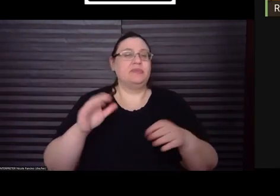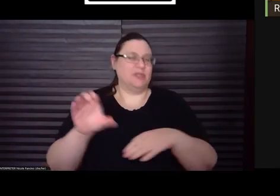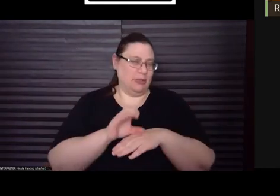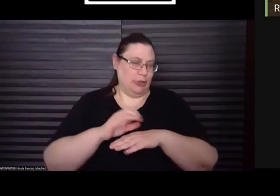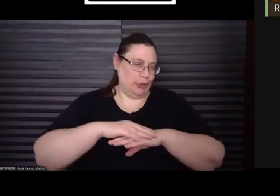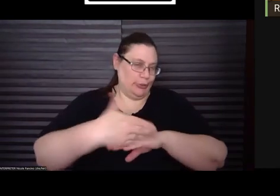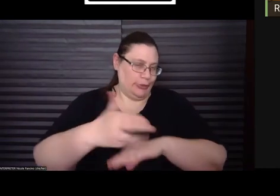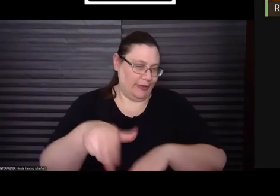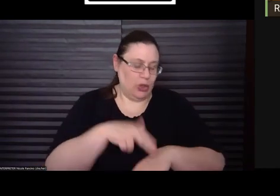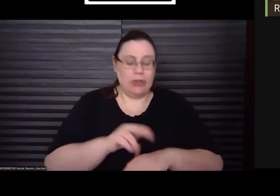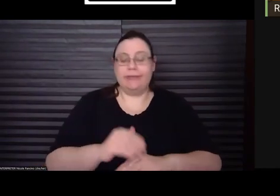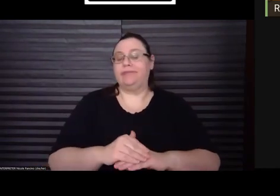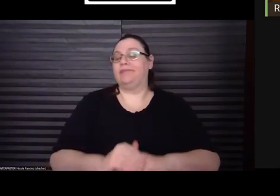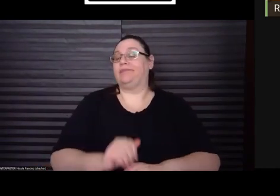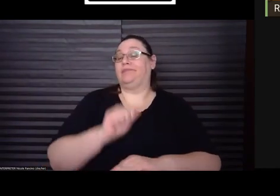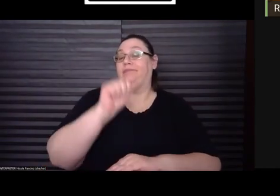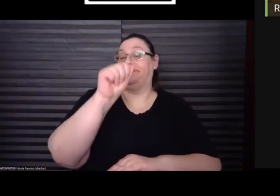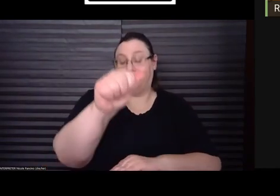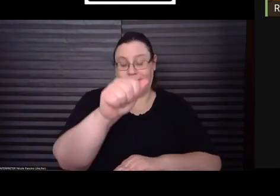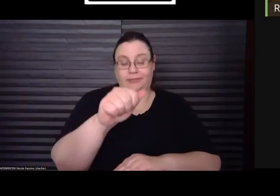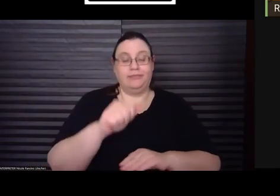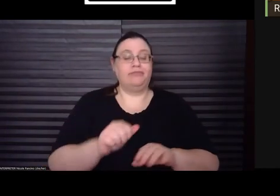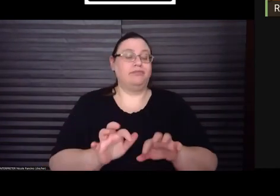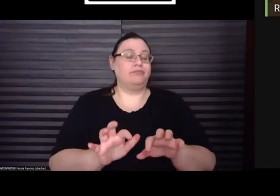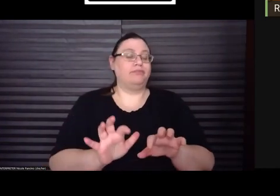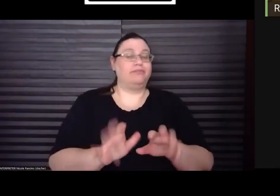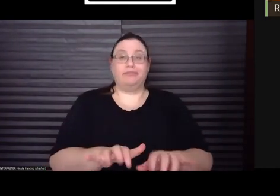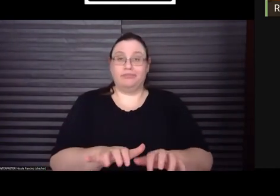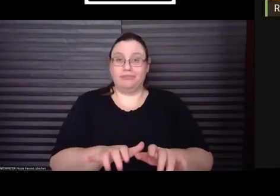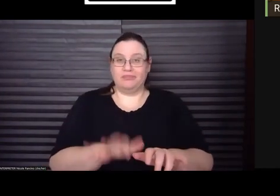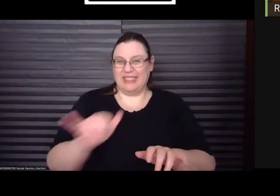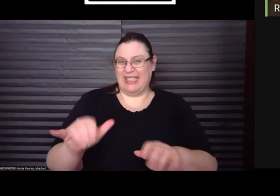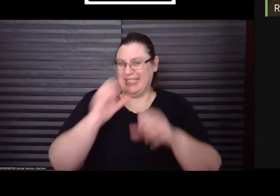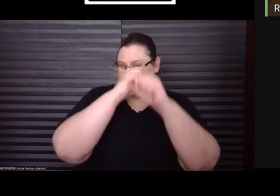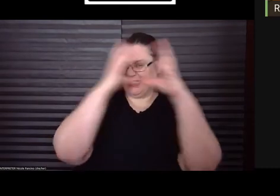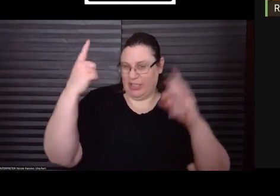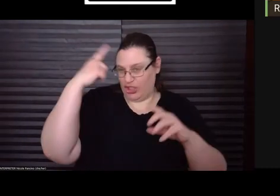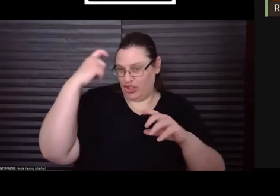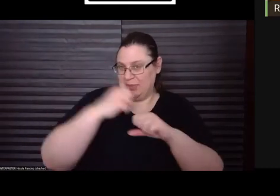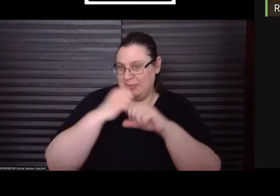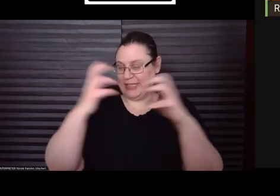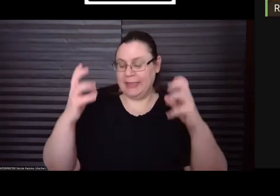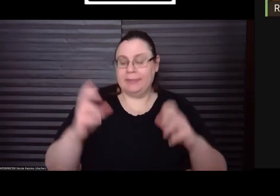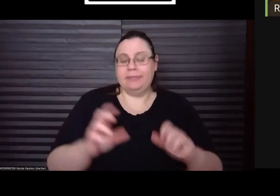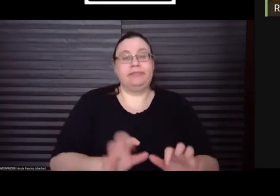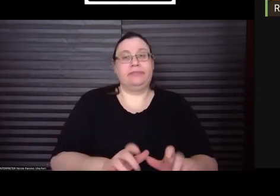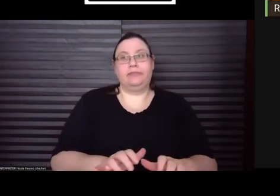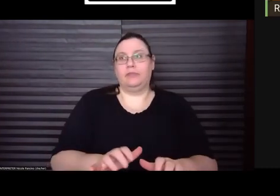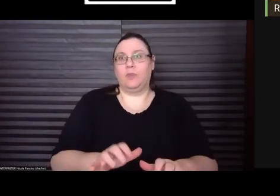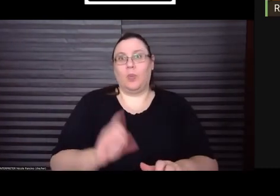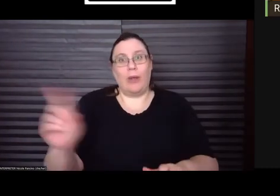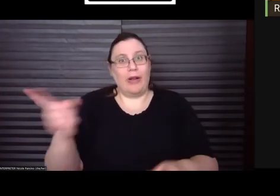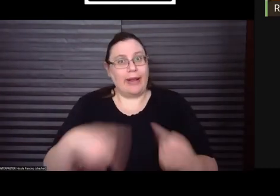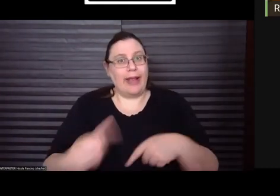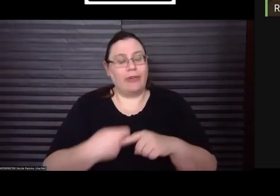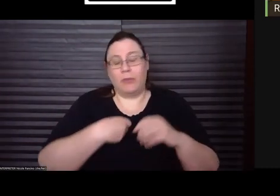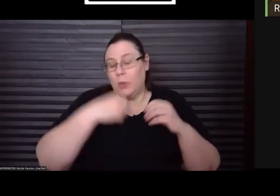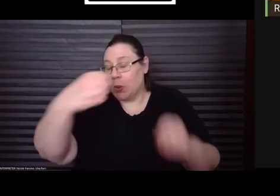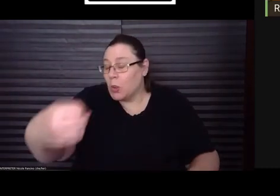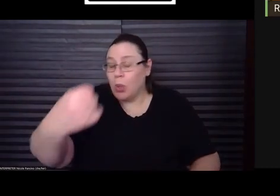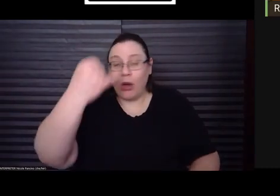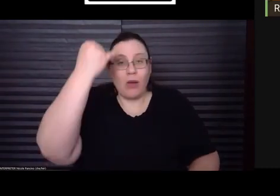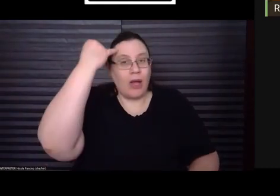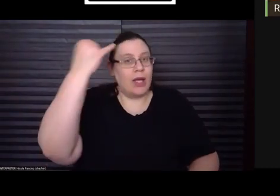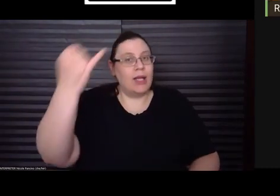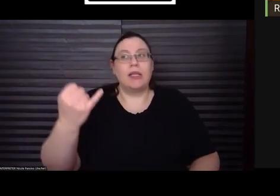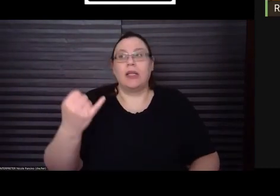I had my computer, of course, and I opened it up and I just wrote this dream scene. Right. I have no idea where it came from.